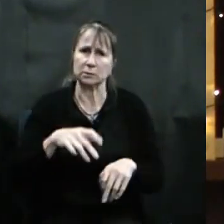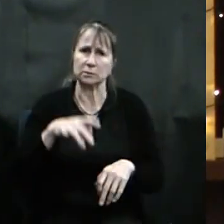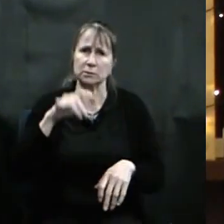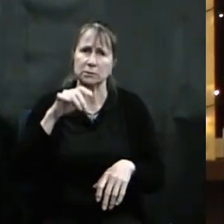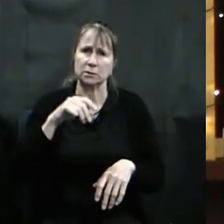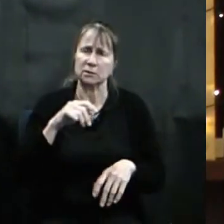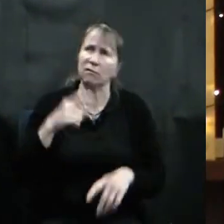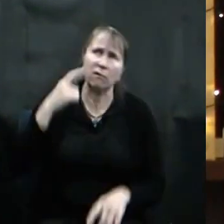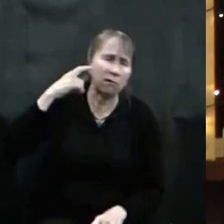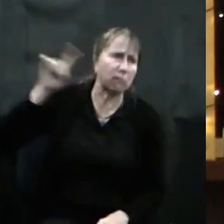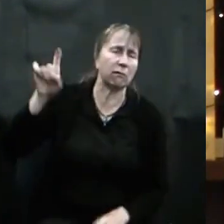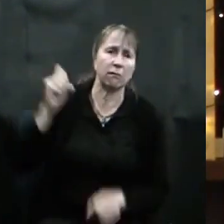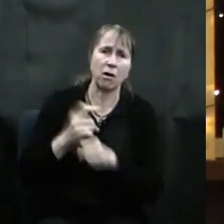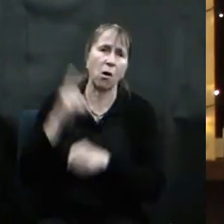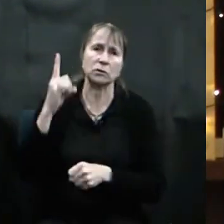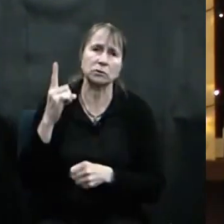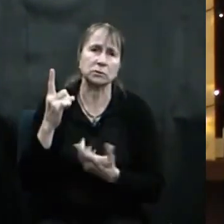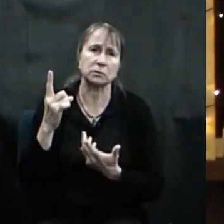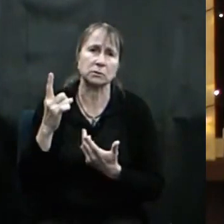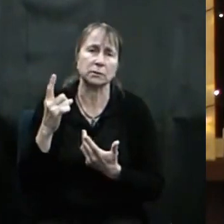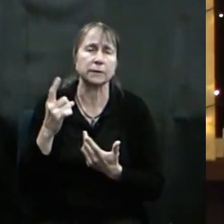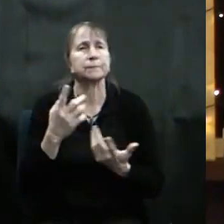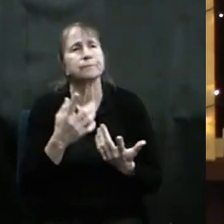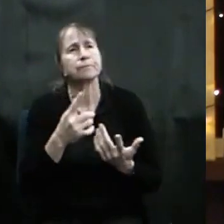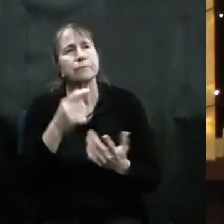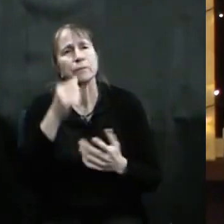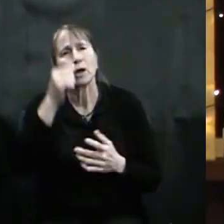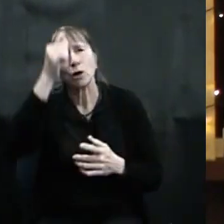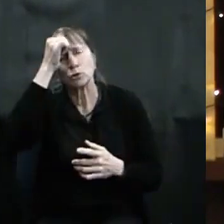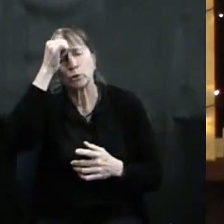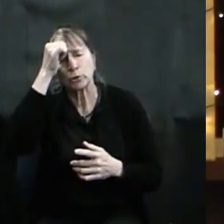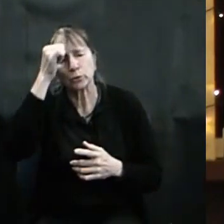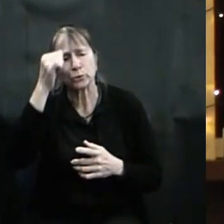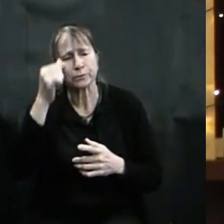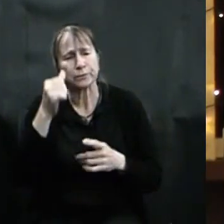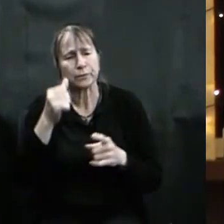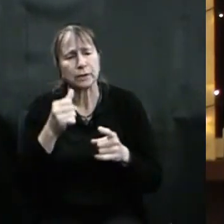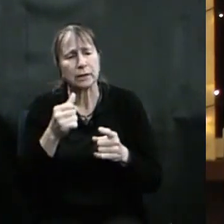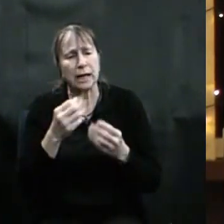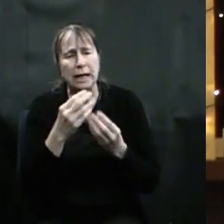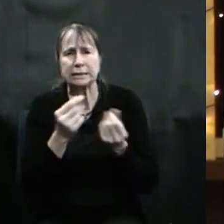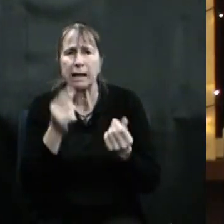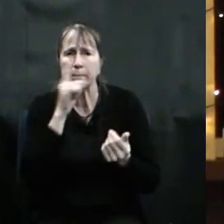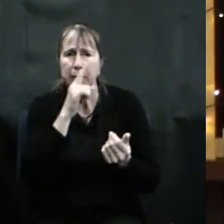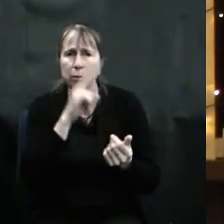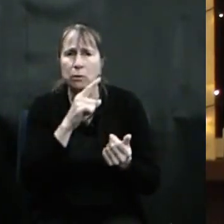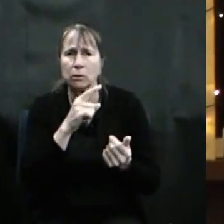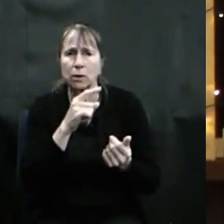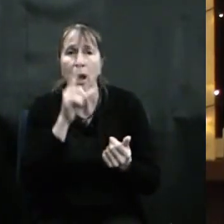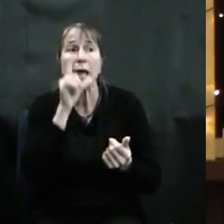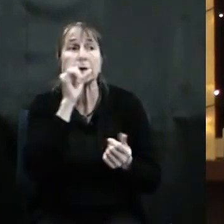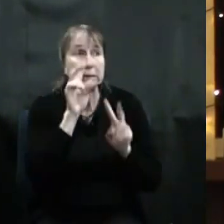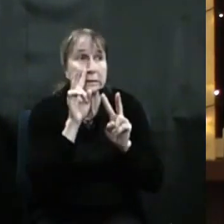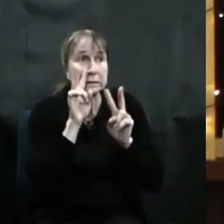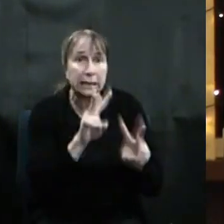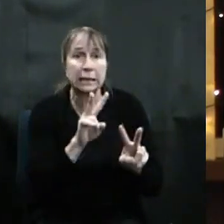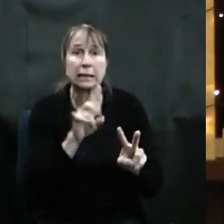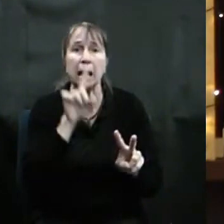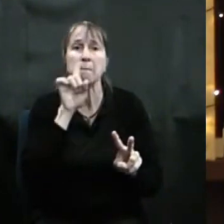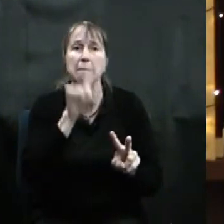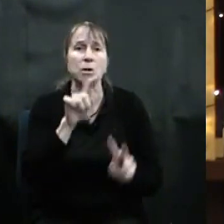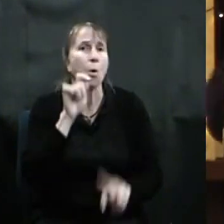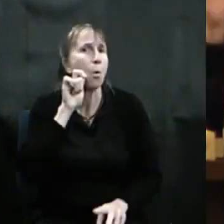3 and 5. It's like that old saying, there is none so blind as those who will not see. It's worse than blindness